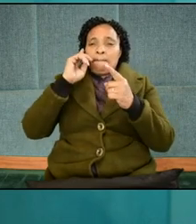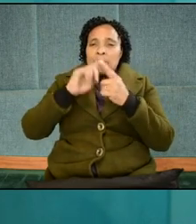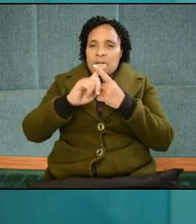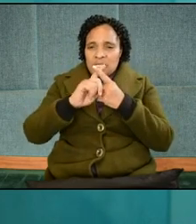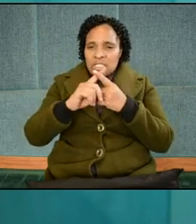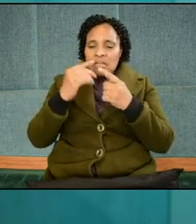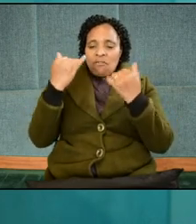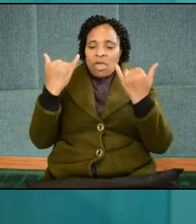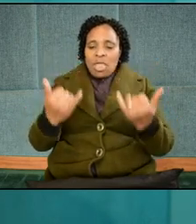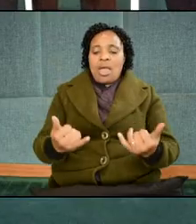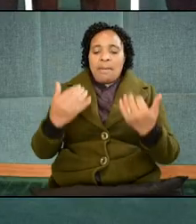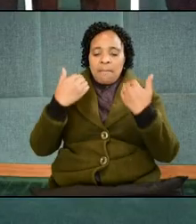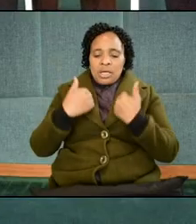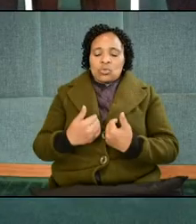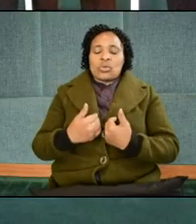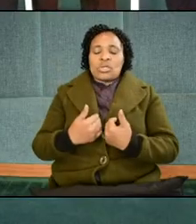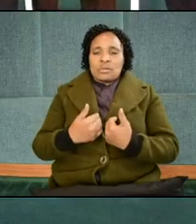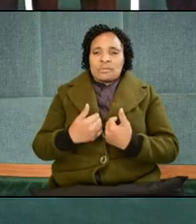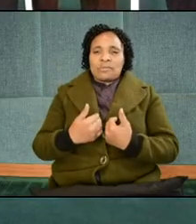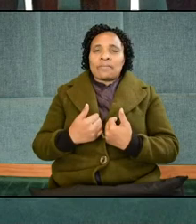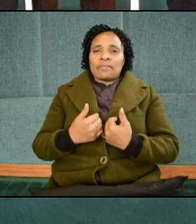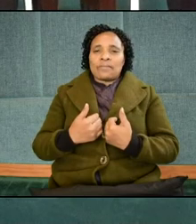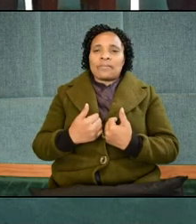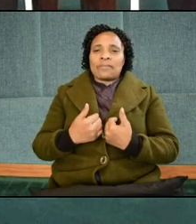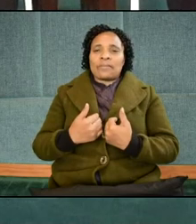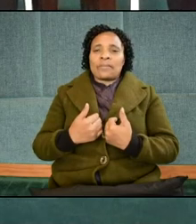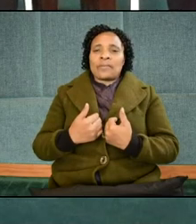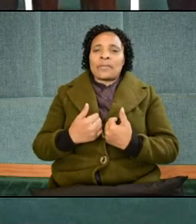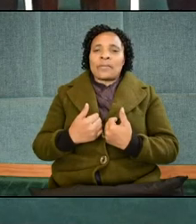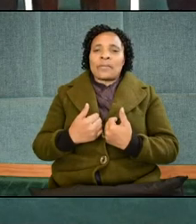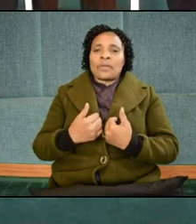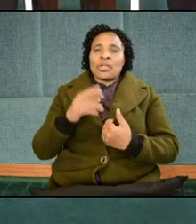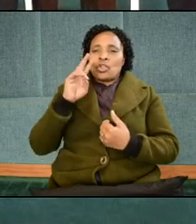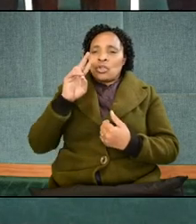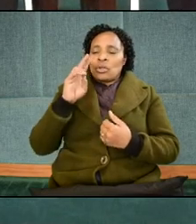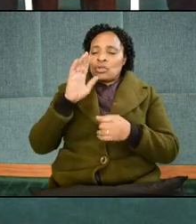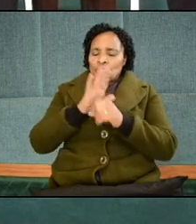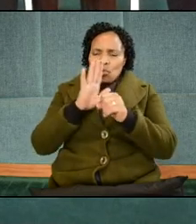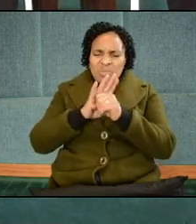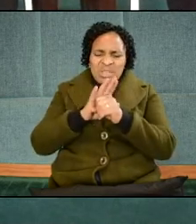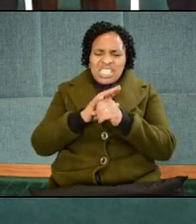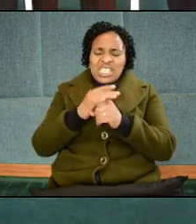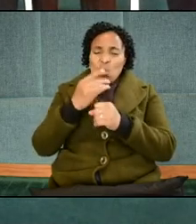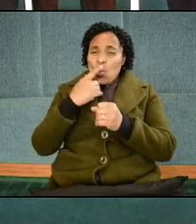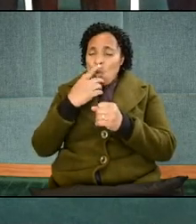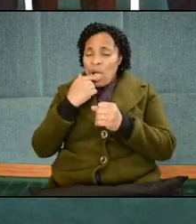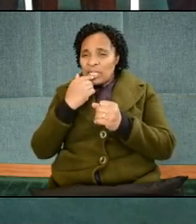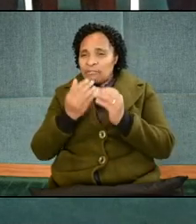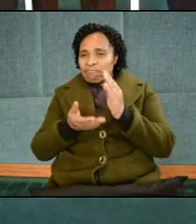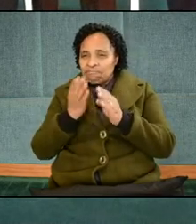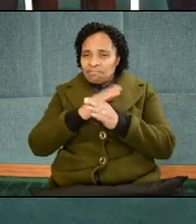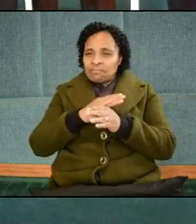for a young person. Thank you for that. Salmon. There are too many Ellen G. White books.